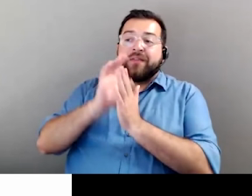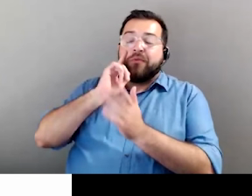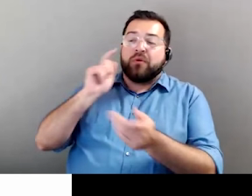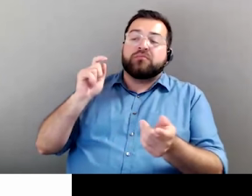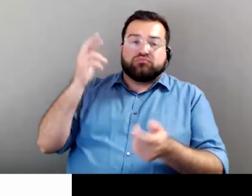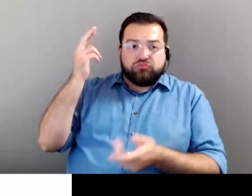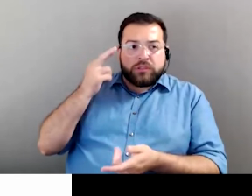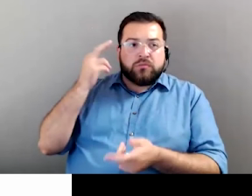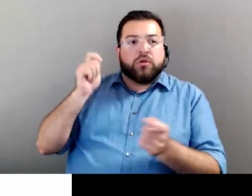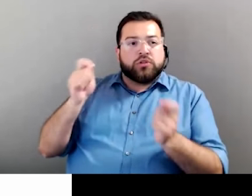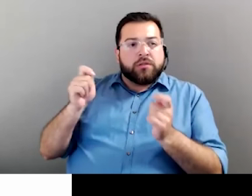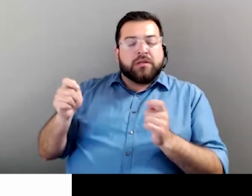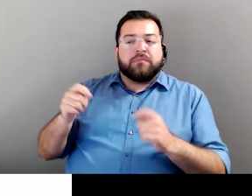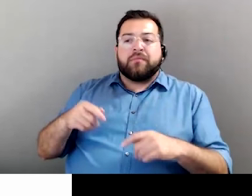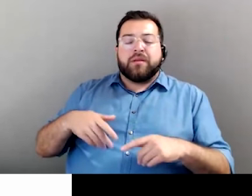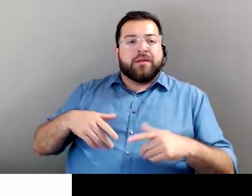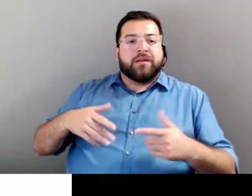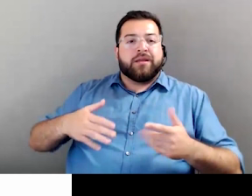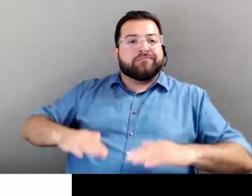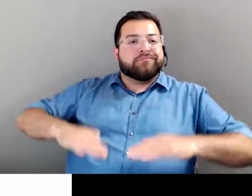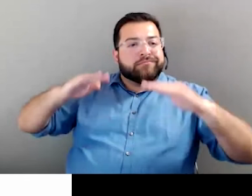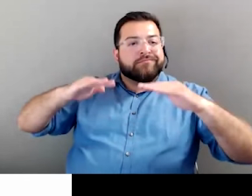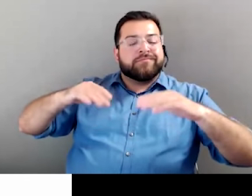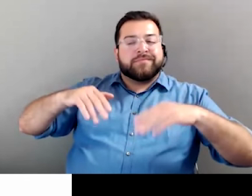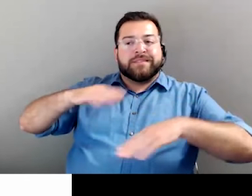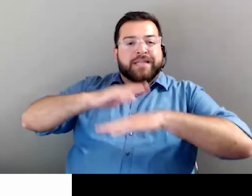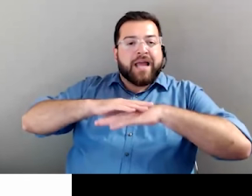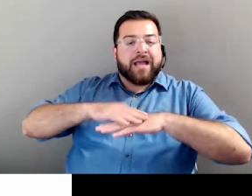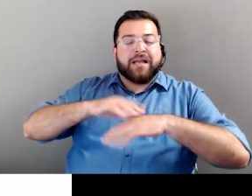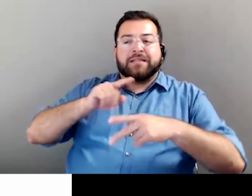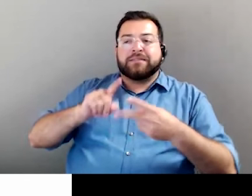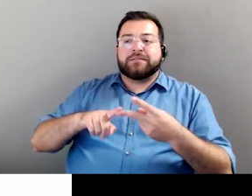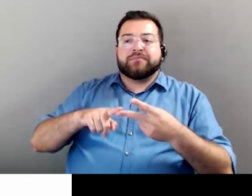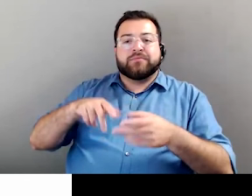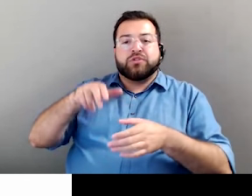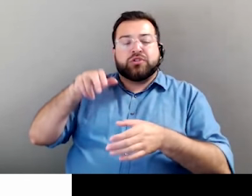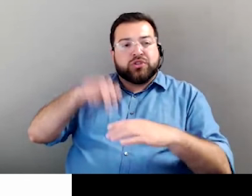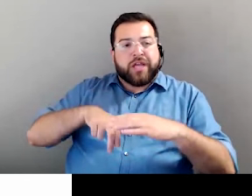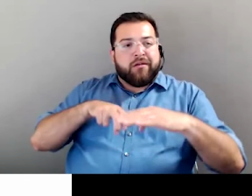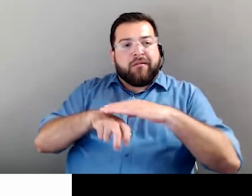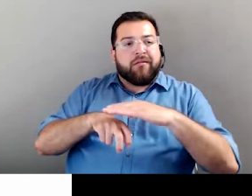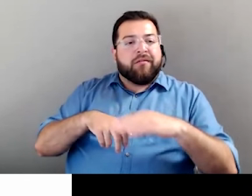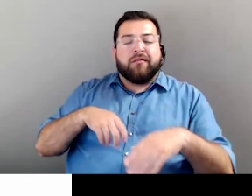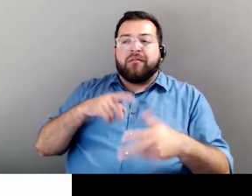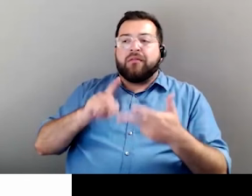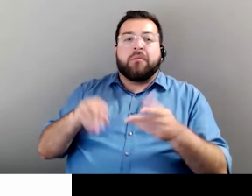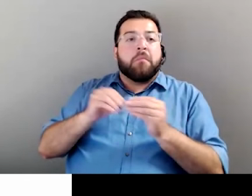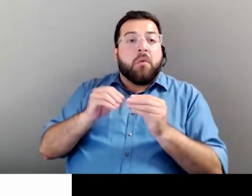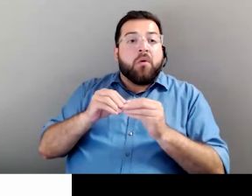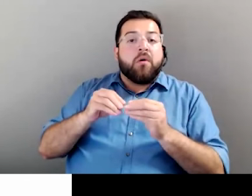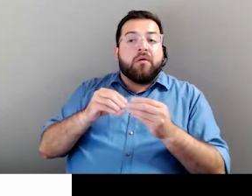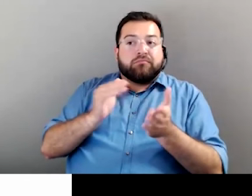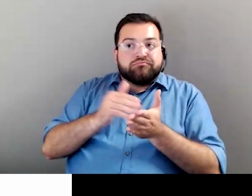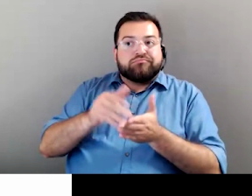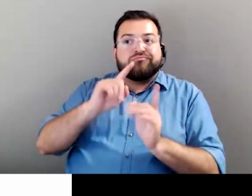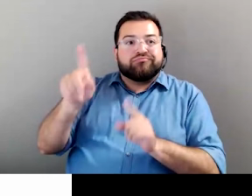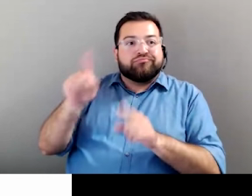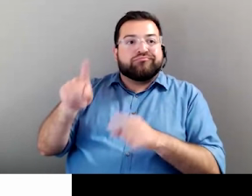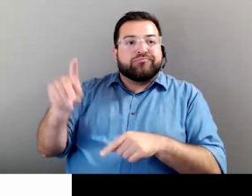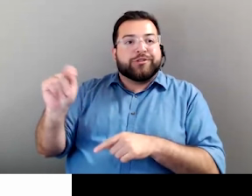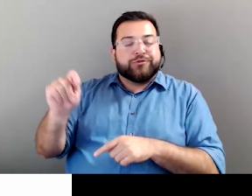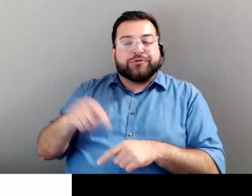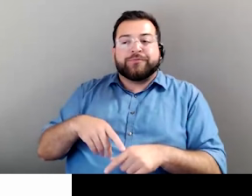desk, more trips to the restroom or breaks, we can offer that as well. And then for excused absences